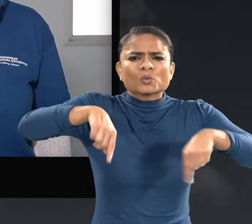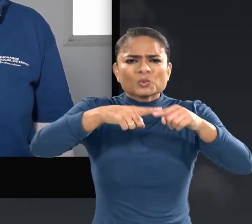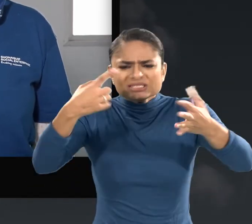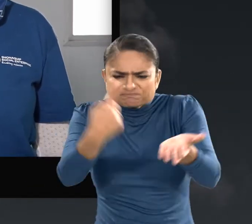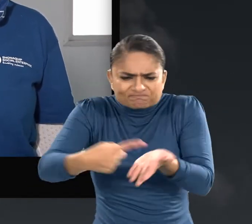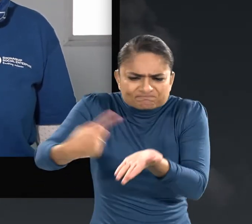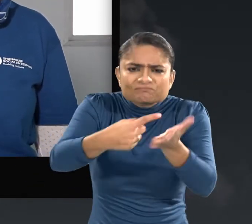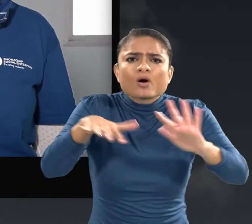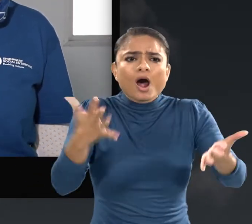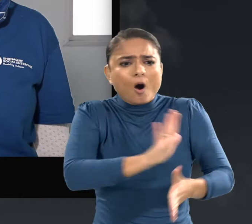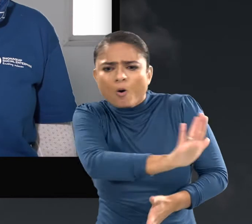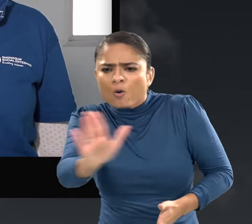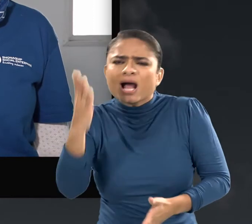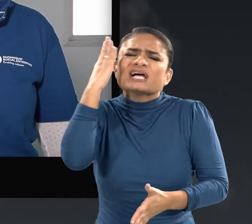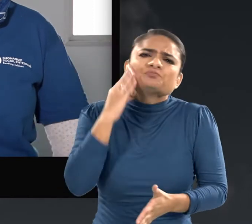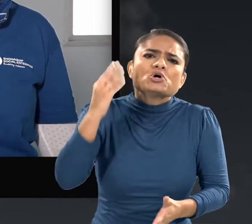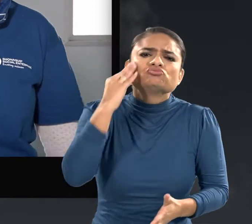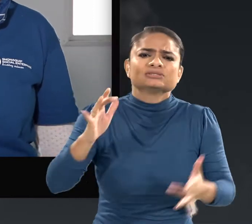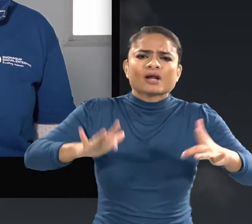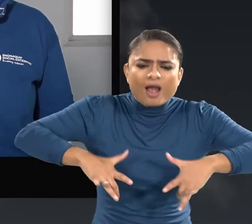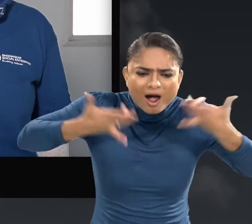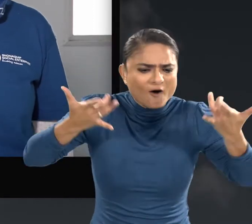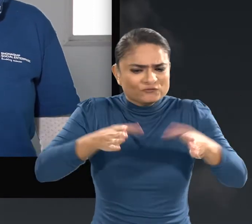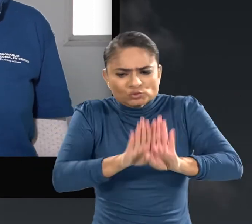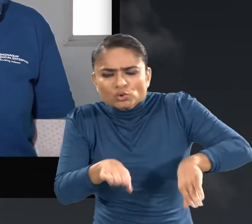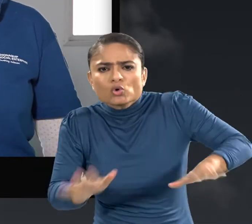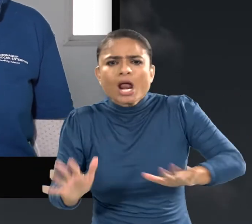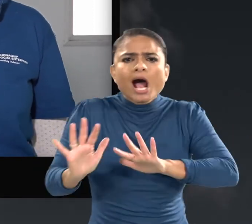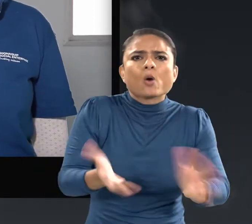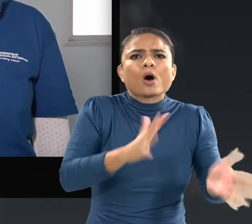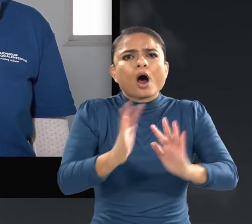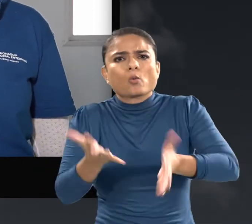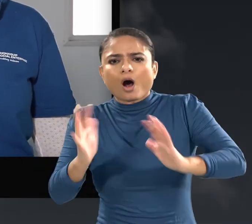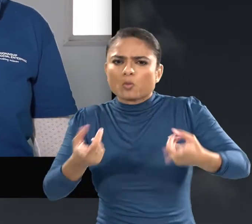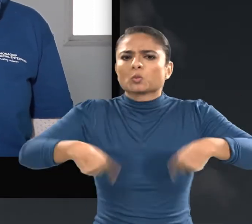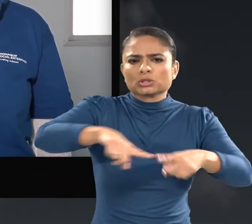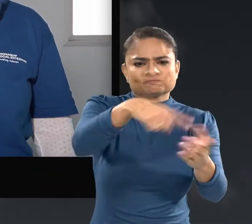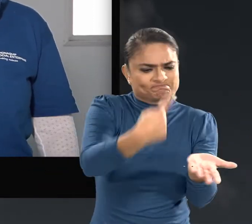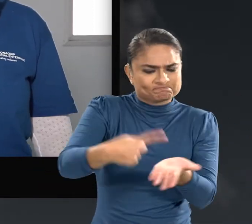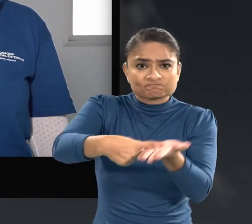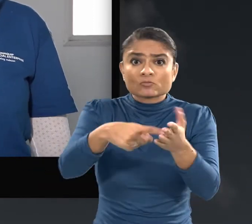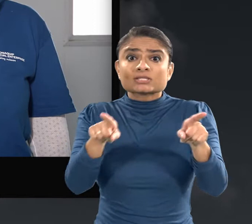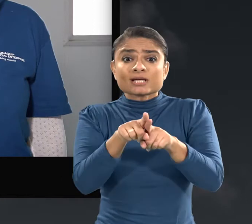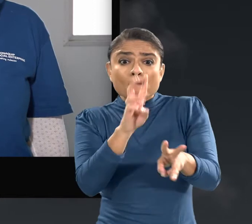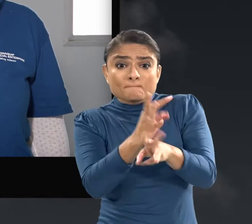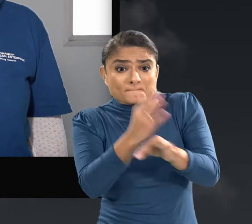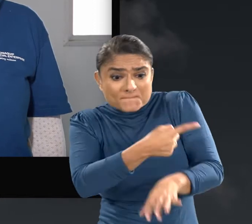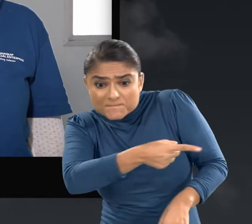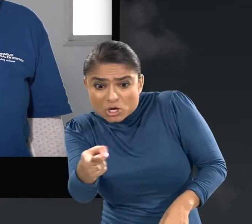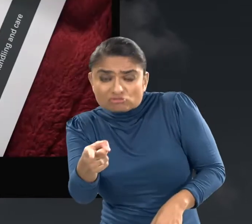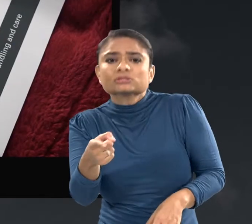bathethe ngeengxaki zabo abahlangabezana nazo apha ebomini ukwazi